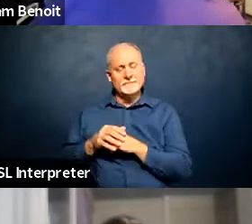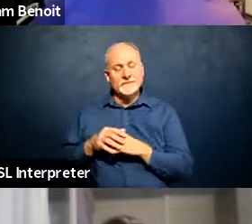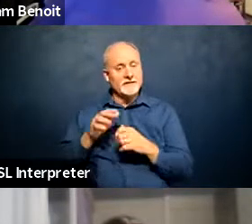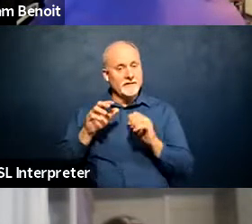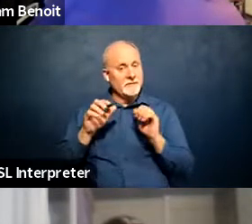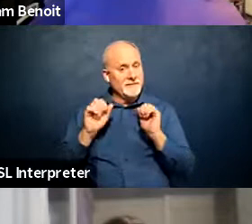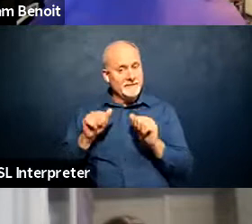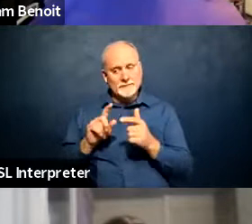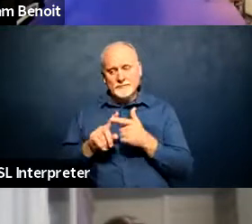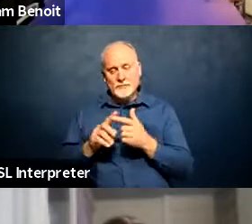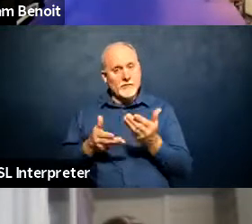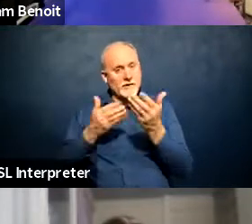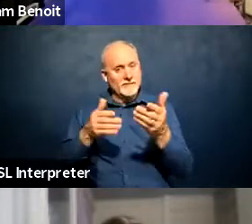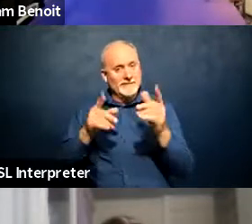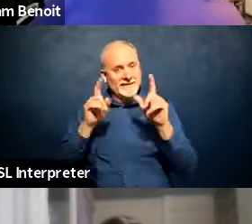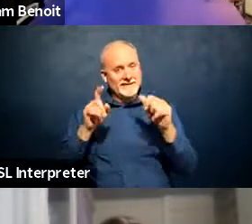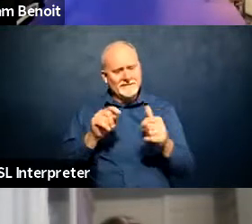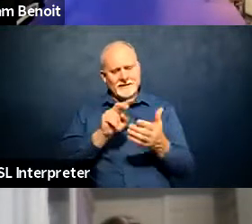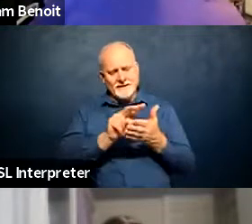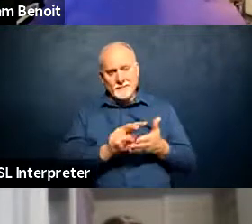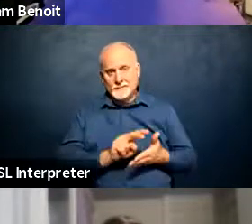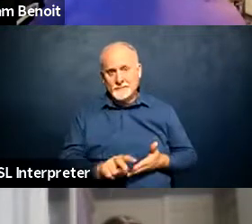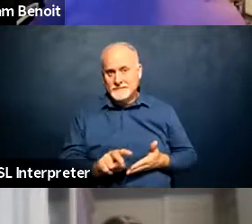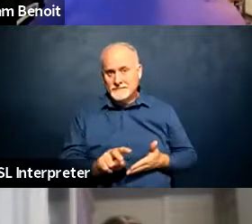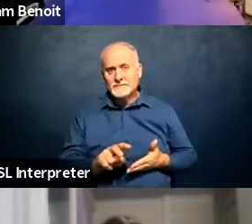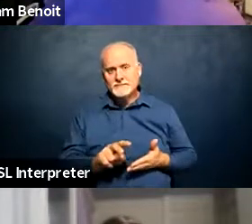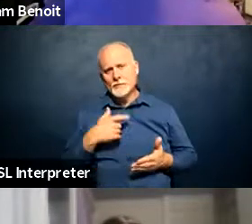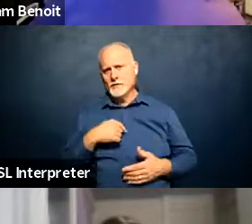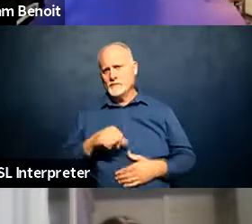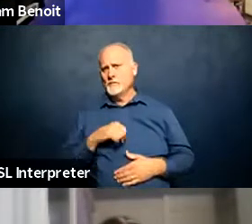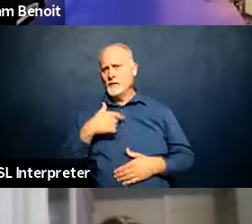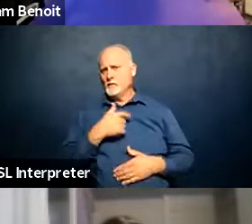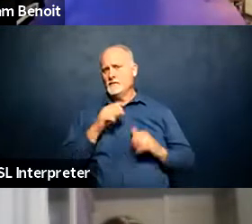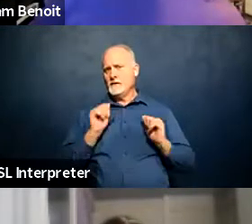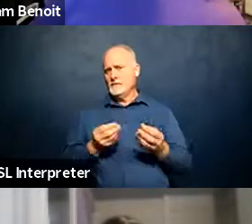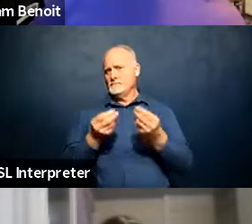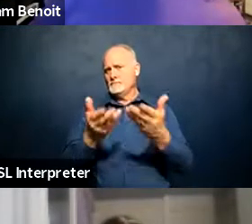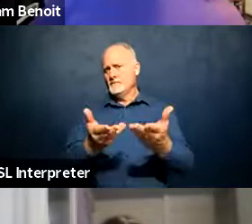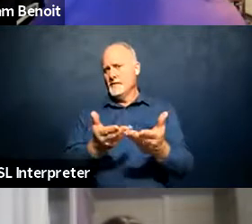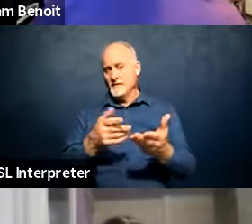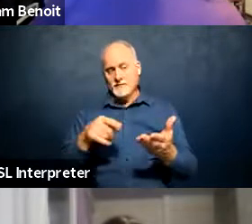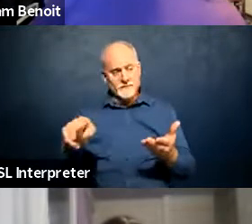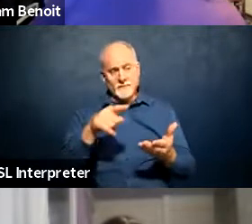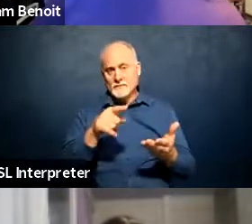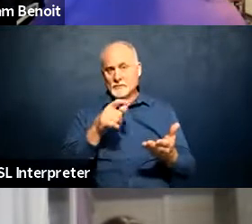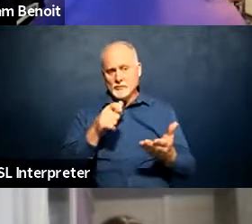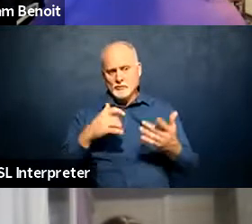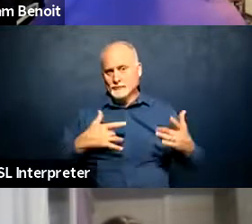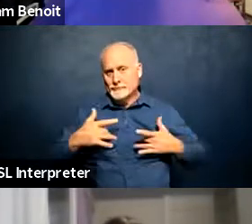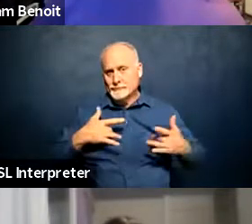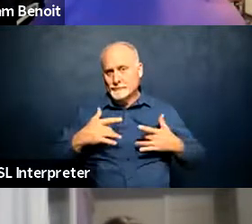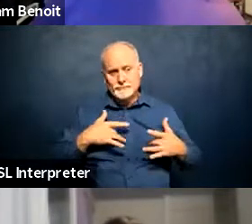the testing every other week is one that we're proud that we can for individuals who have concerns about